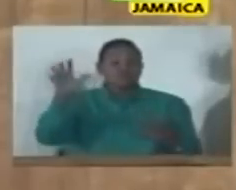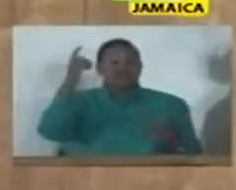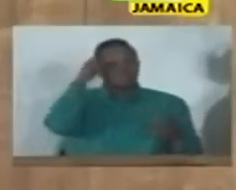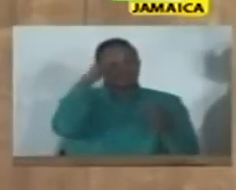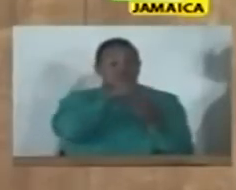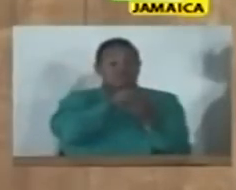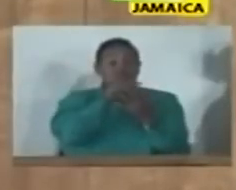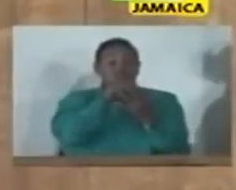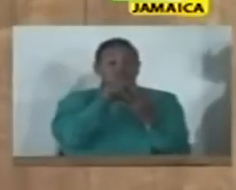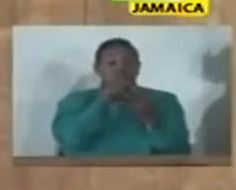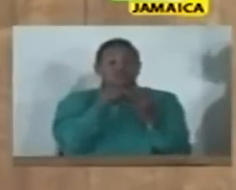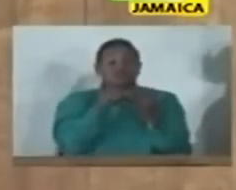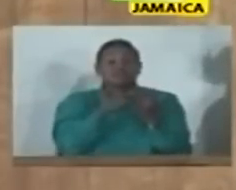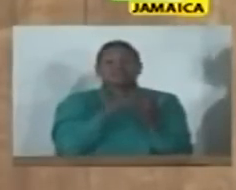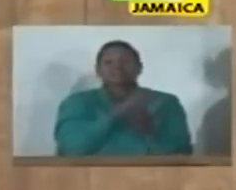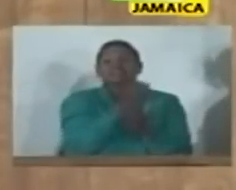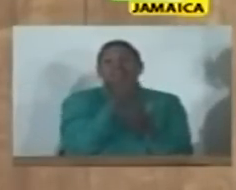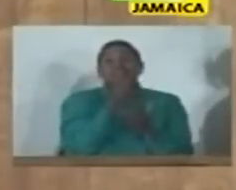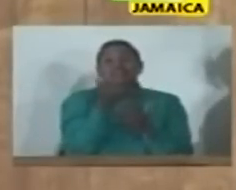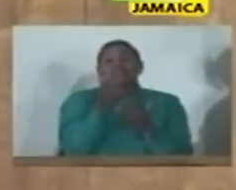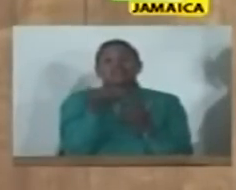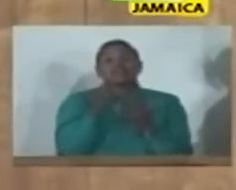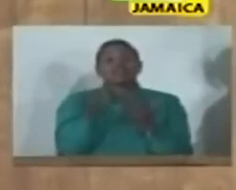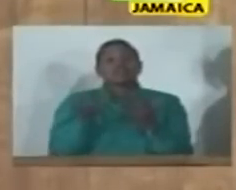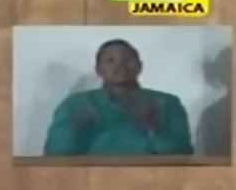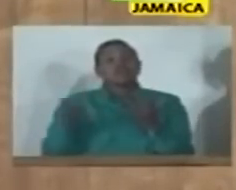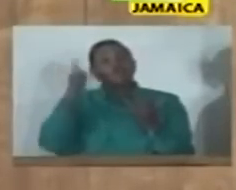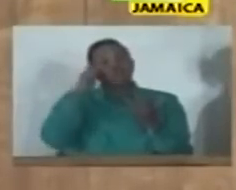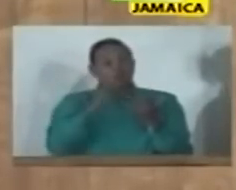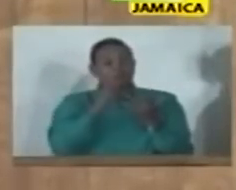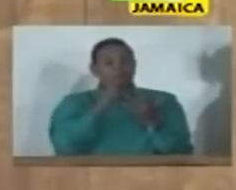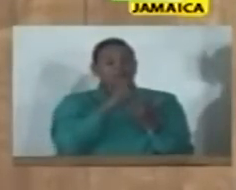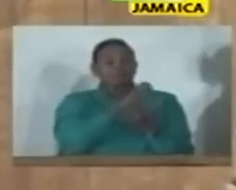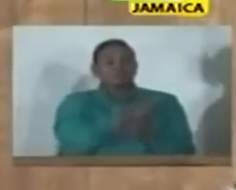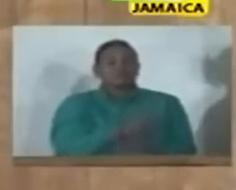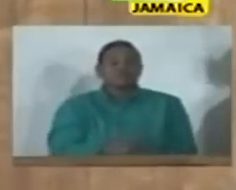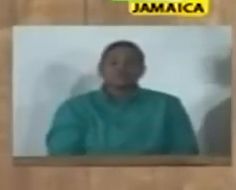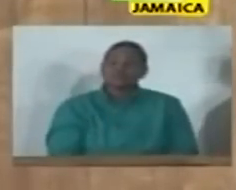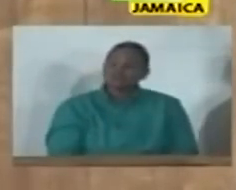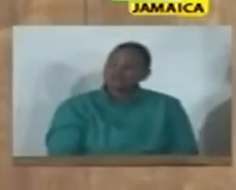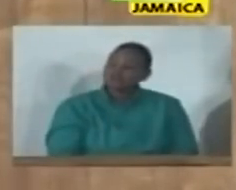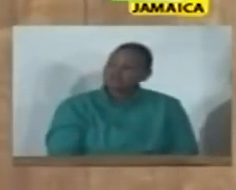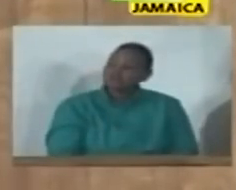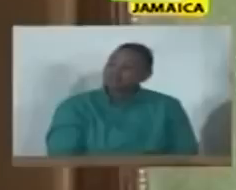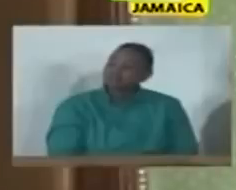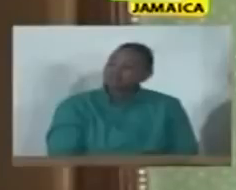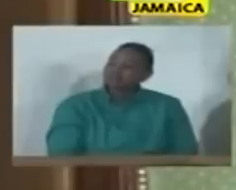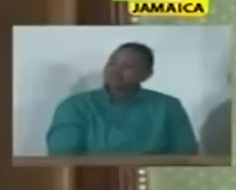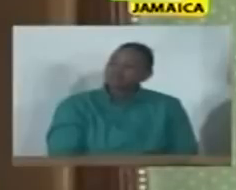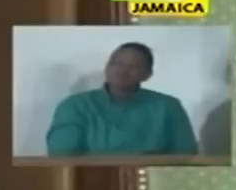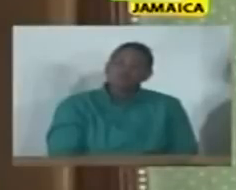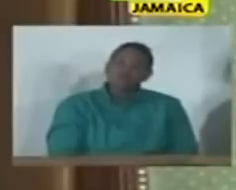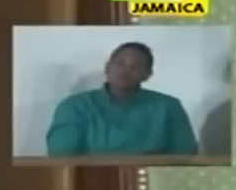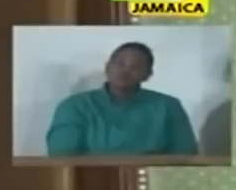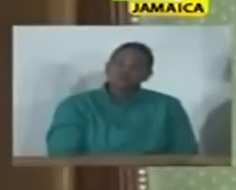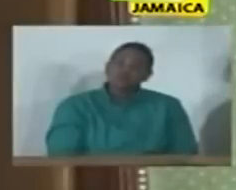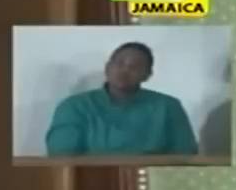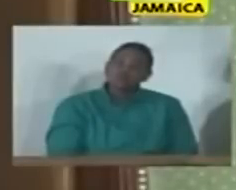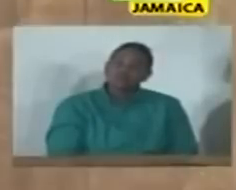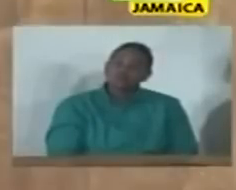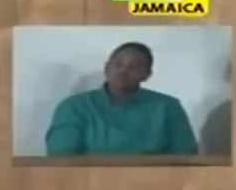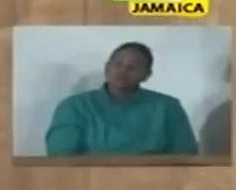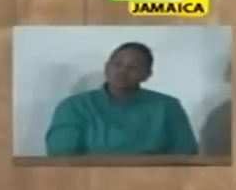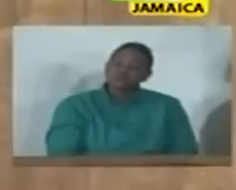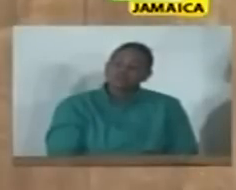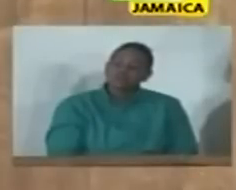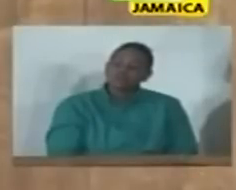dead. We're prepared to think. Senator Brown, there is a motion. Hold on a minute. It's a work permit I'm talking, the treatment of foreigners. There is a motion.